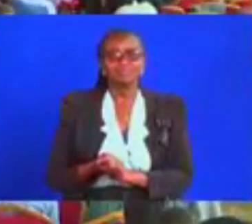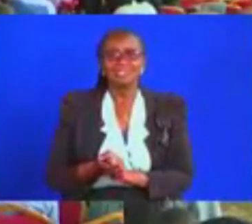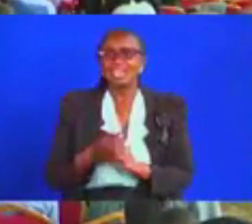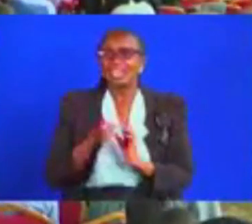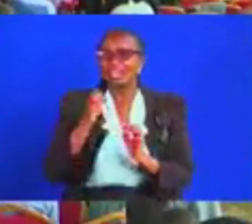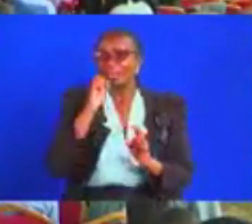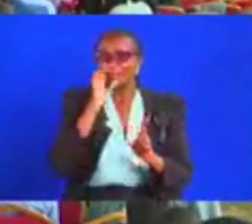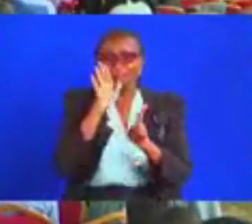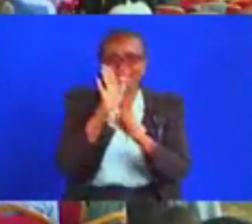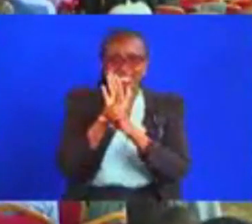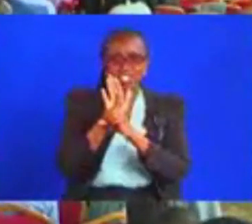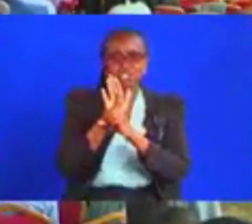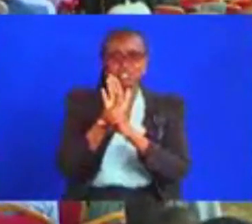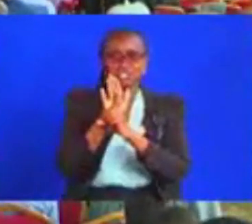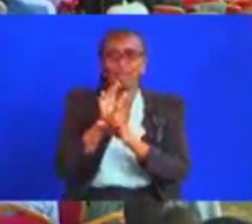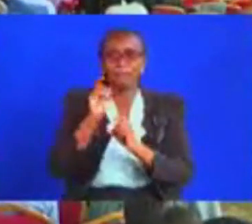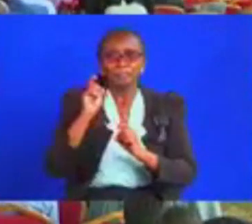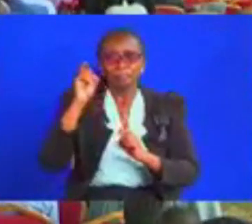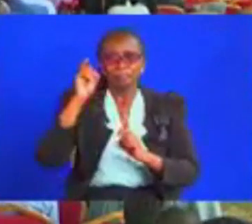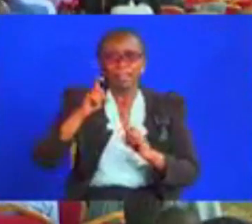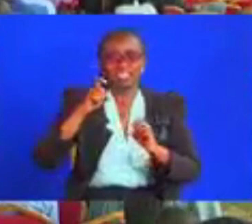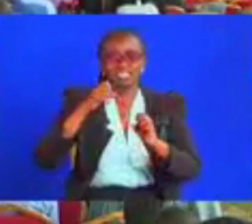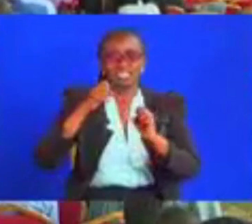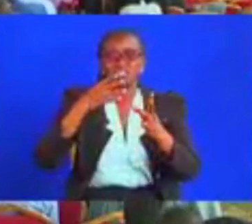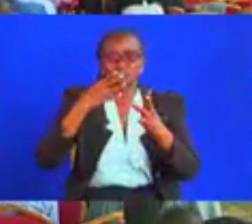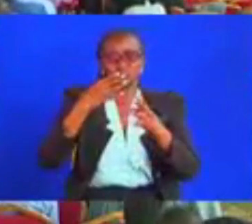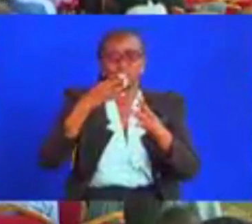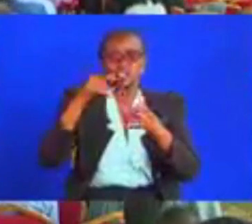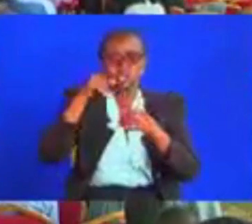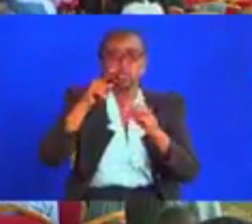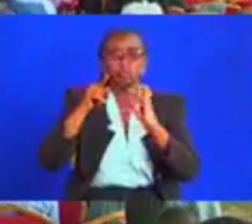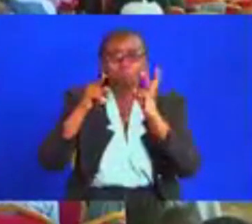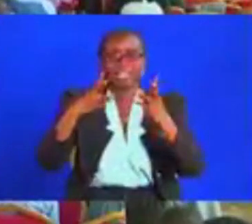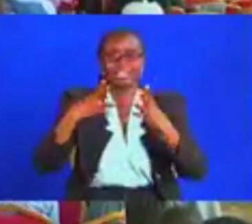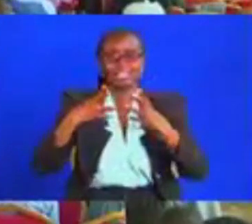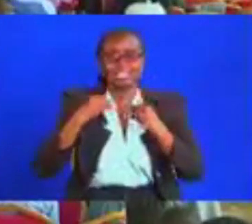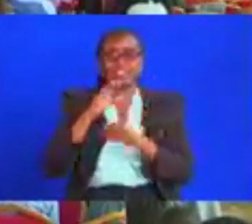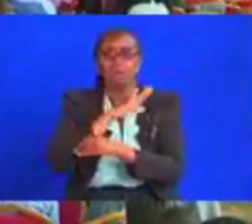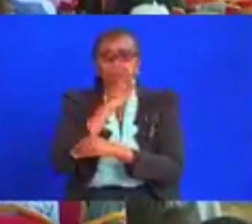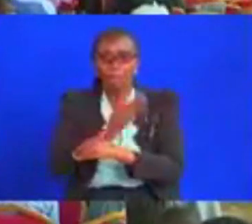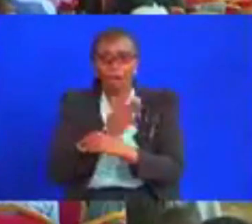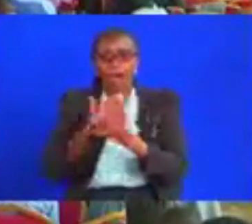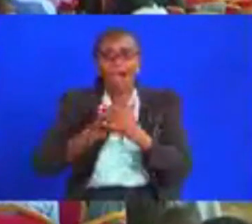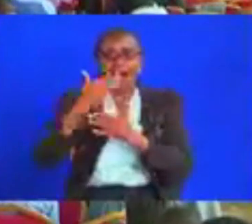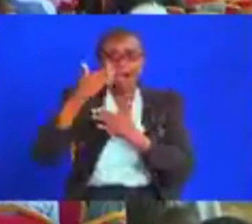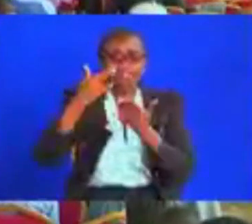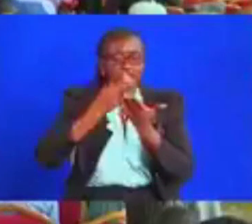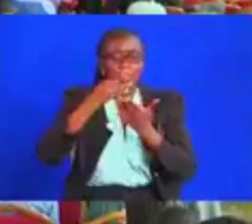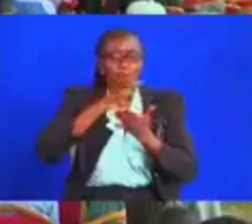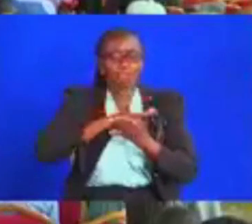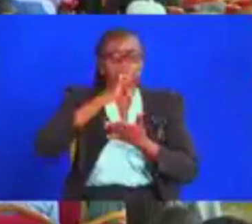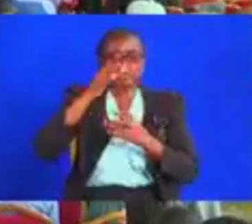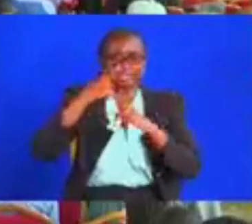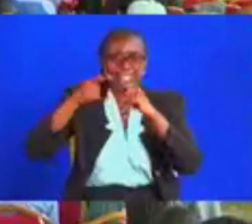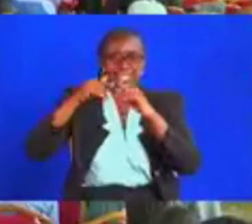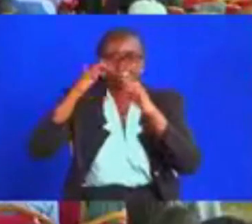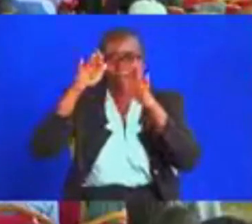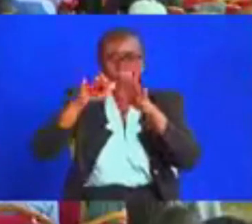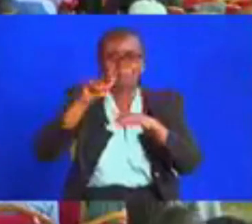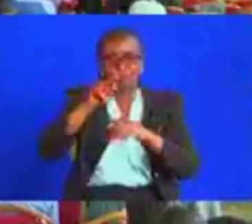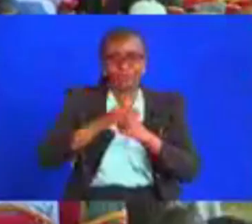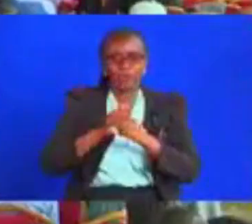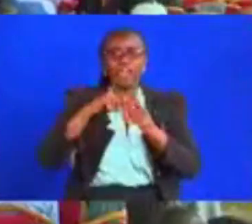Impartation should come because of this. Ye shall receive power after that the Holy Ghost is come upon you, and you shall